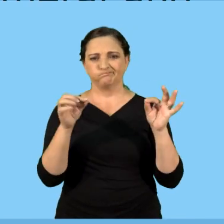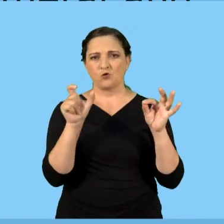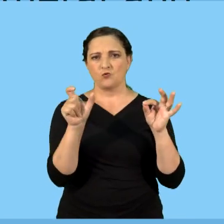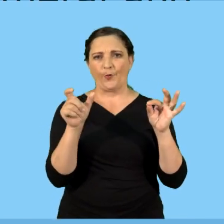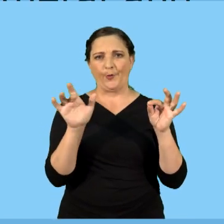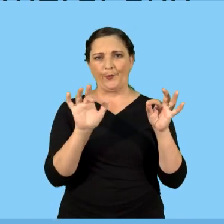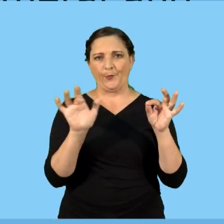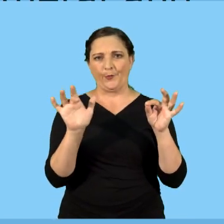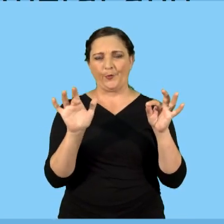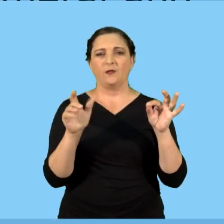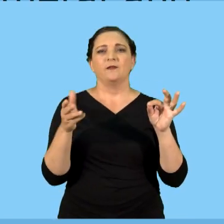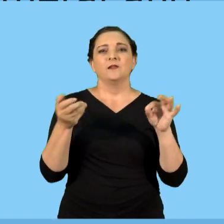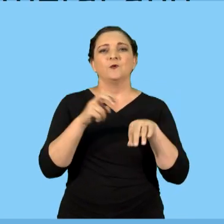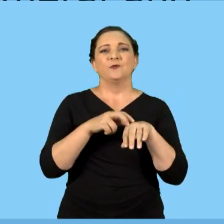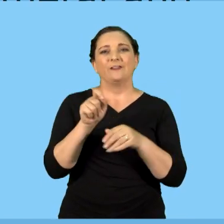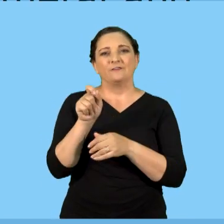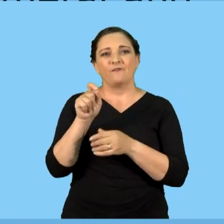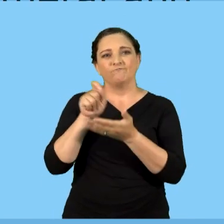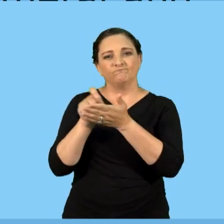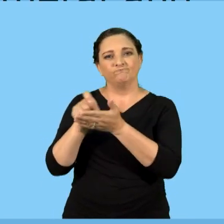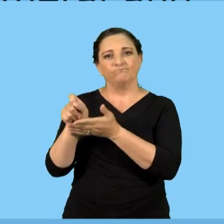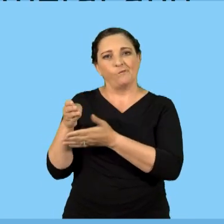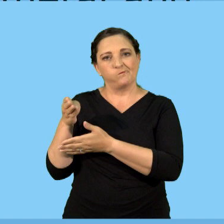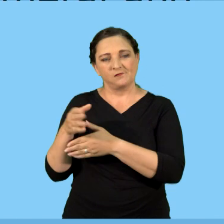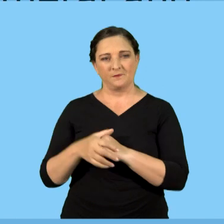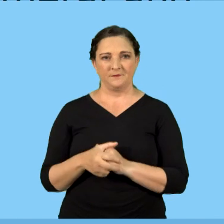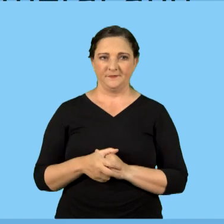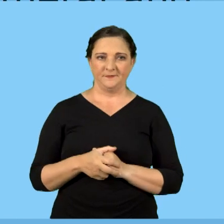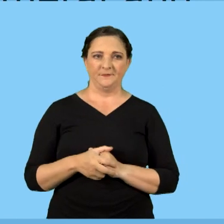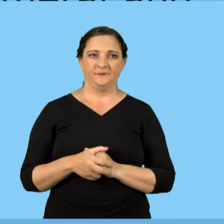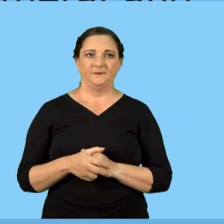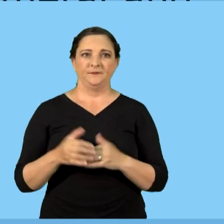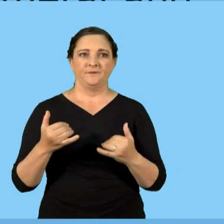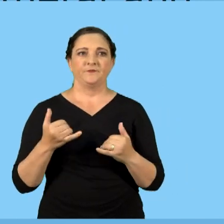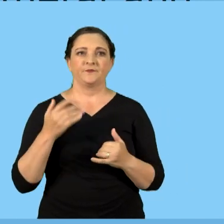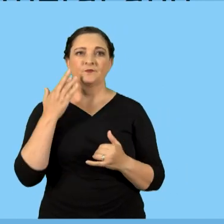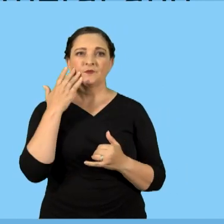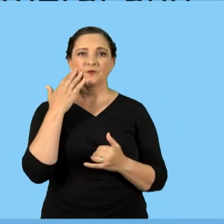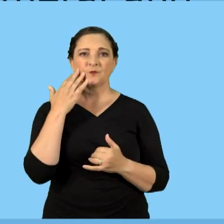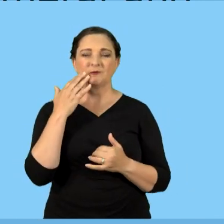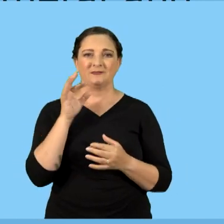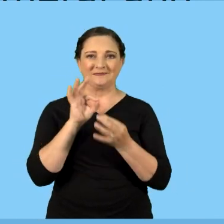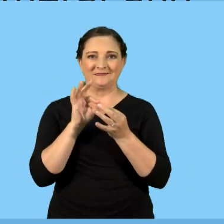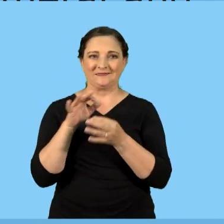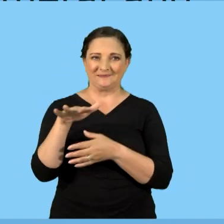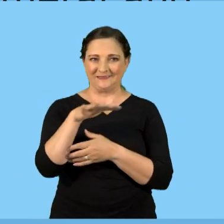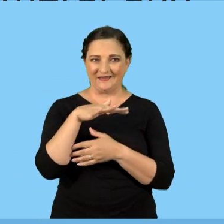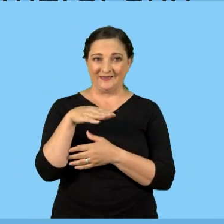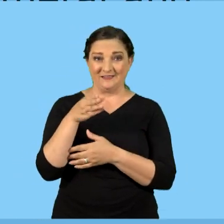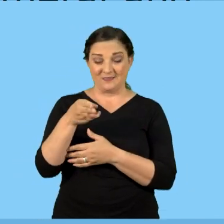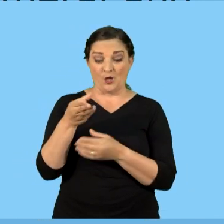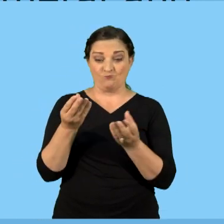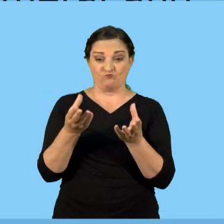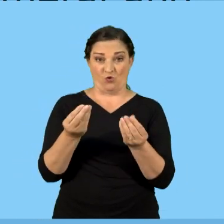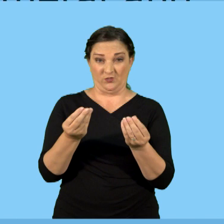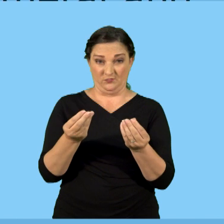two questions. So when the air in a specific area contains moisture, we refer to the area as having a. So